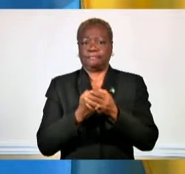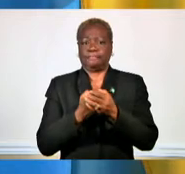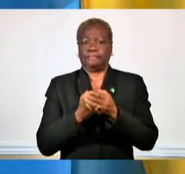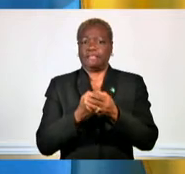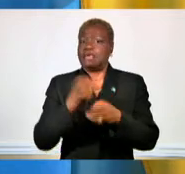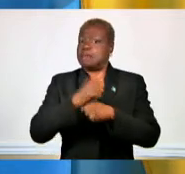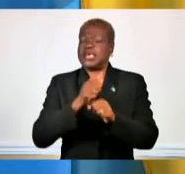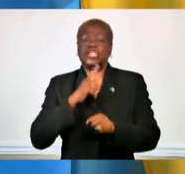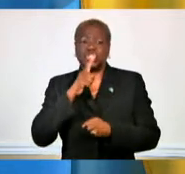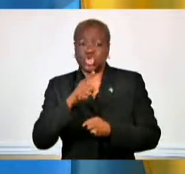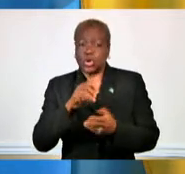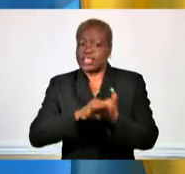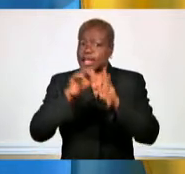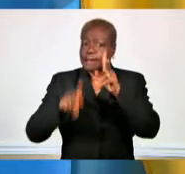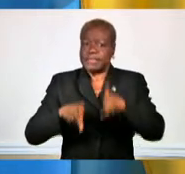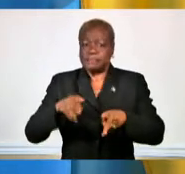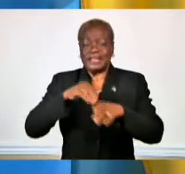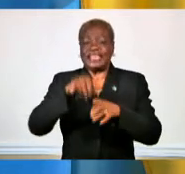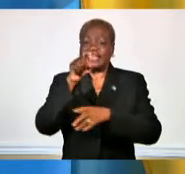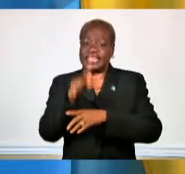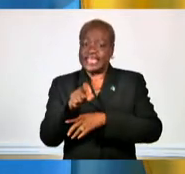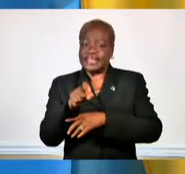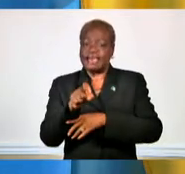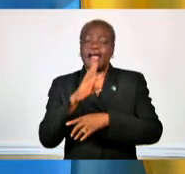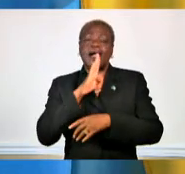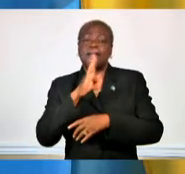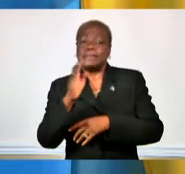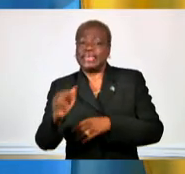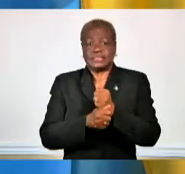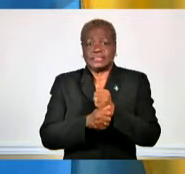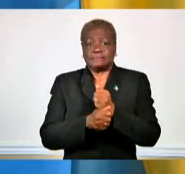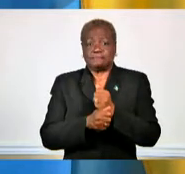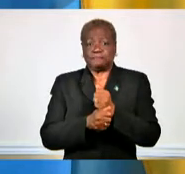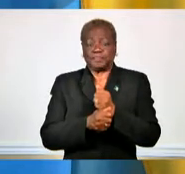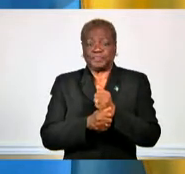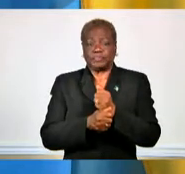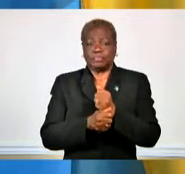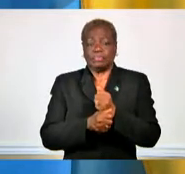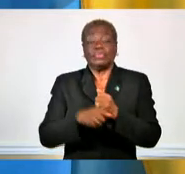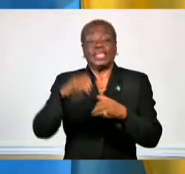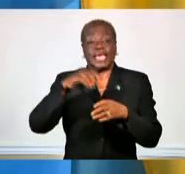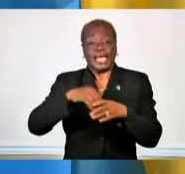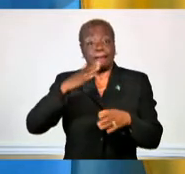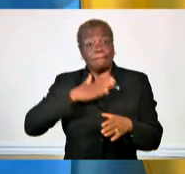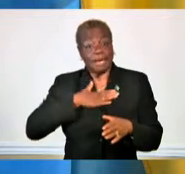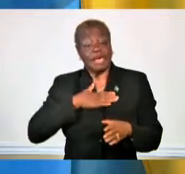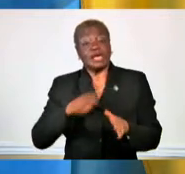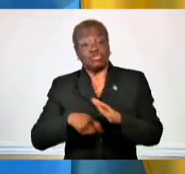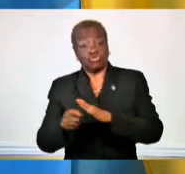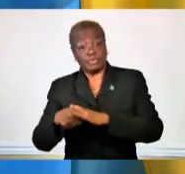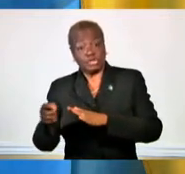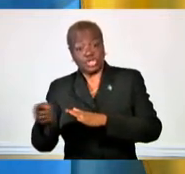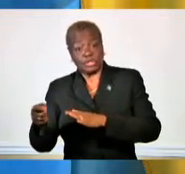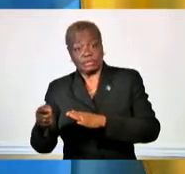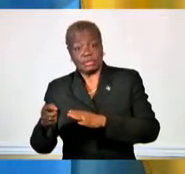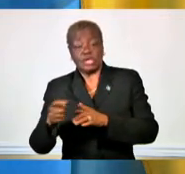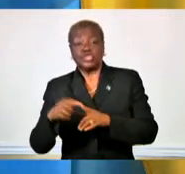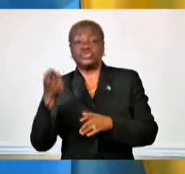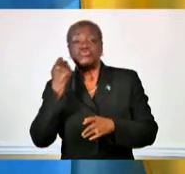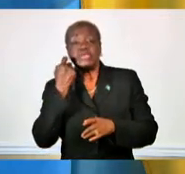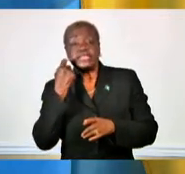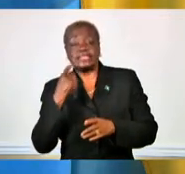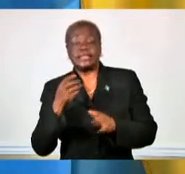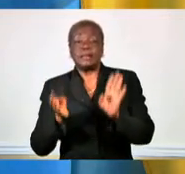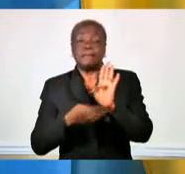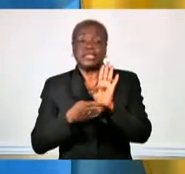Ensuring that our people in need are being helped is, in my contribution to the recent budget